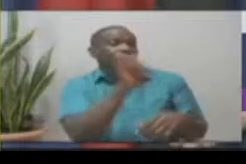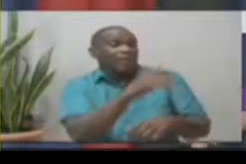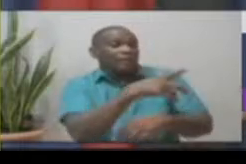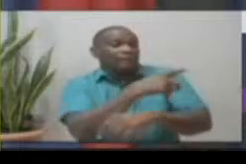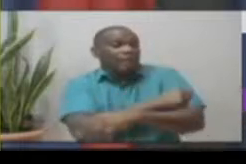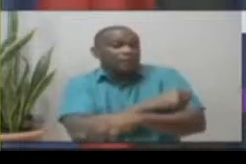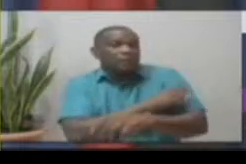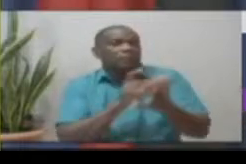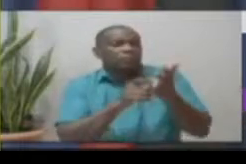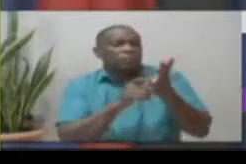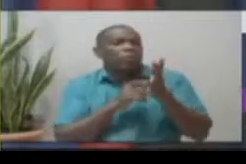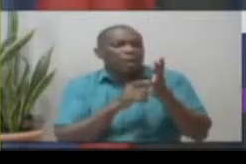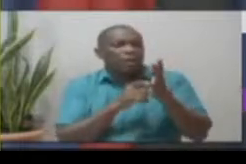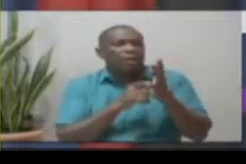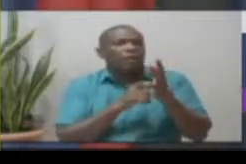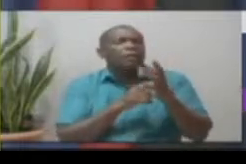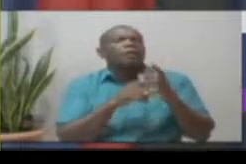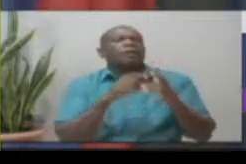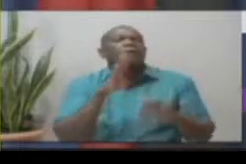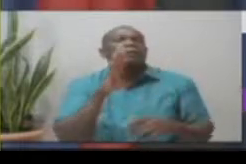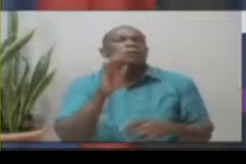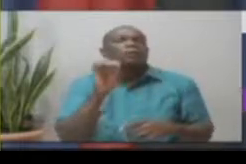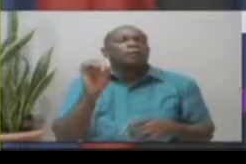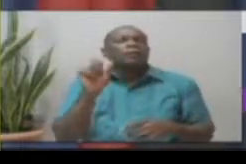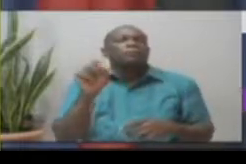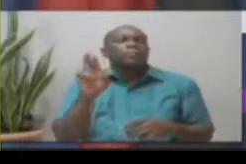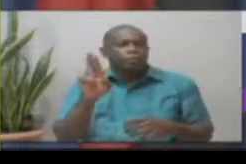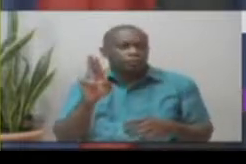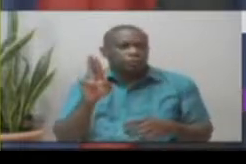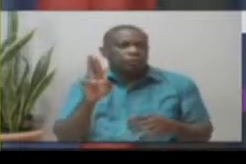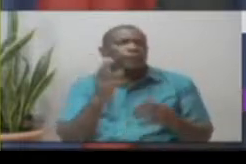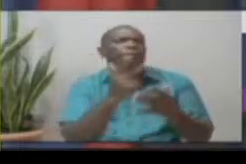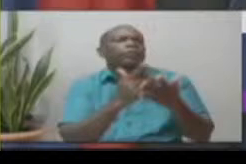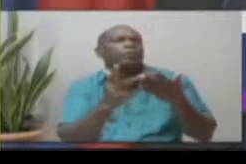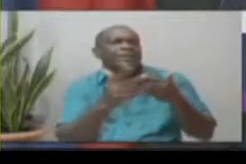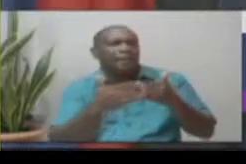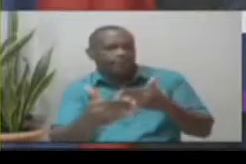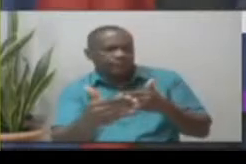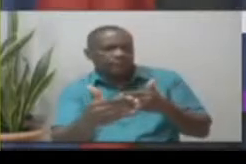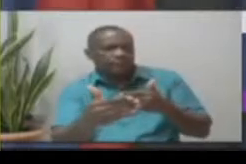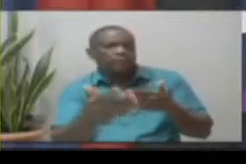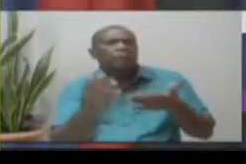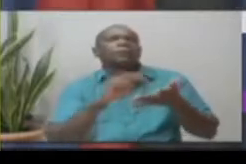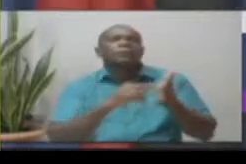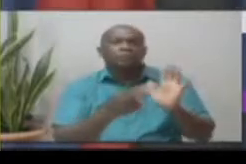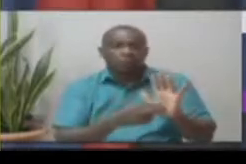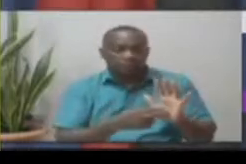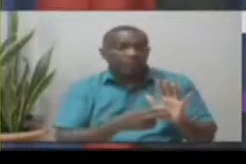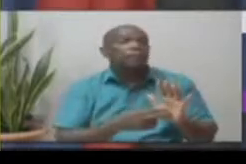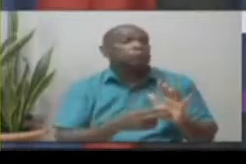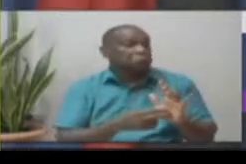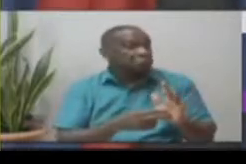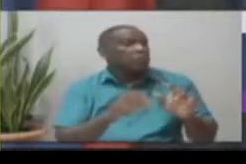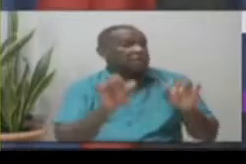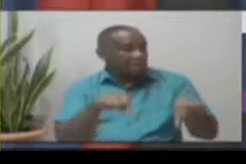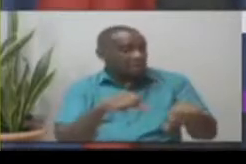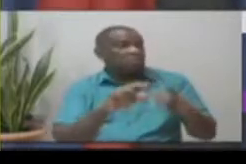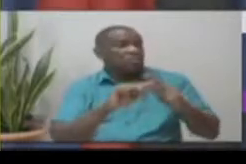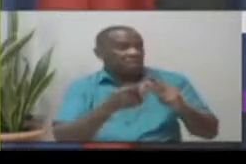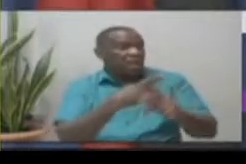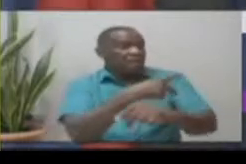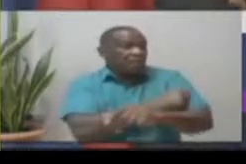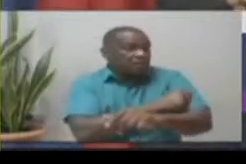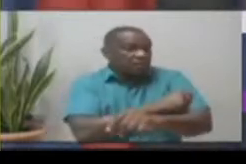week Friday. From next week Friday, there will be a huge effort of mass vaccination to take place. And